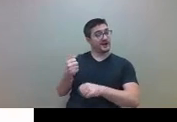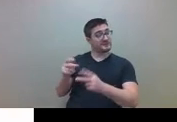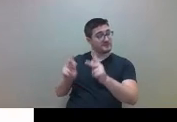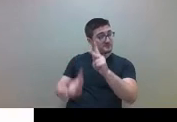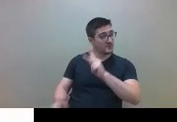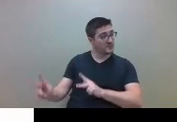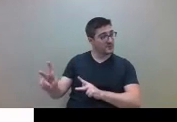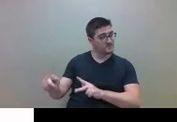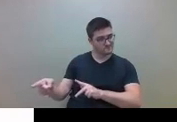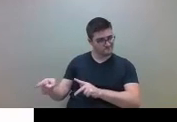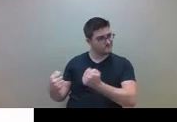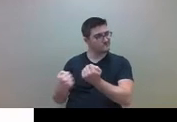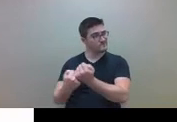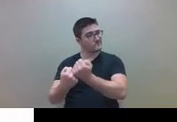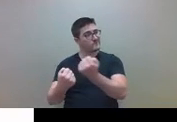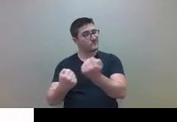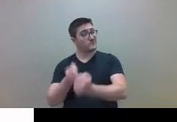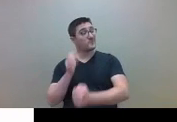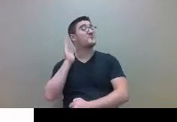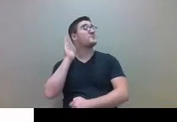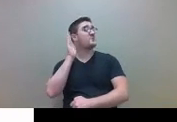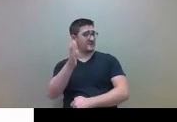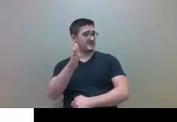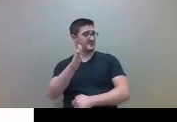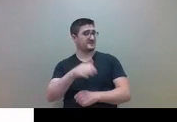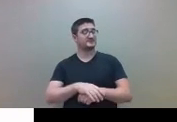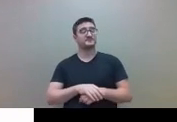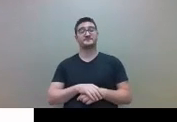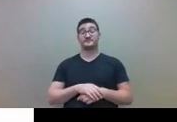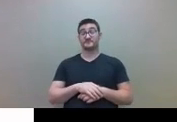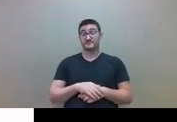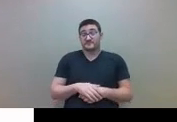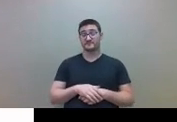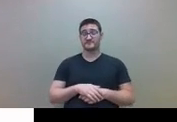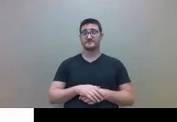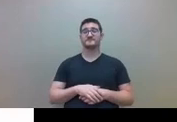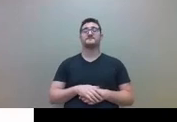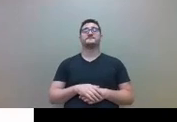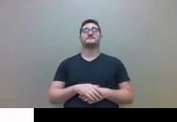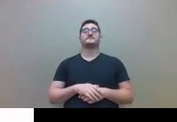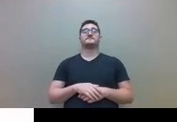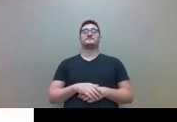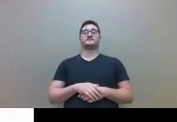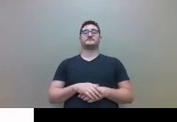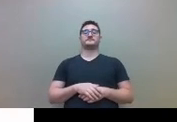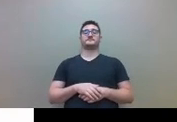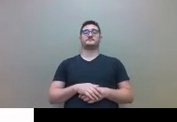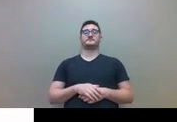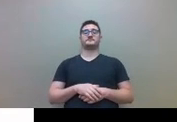people. And then let's really talk about who's